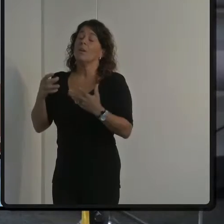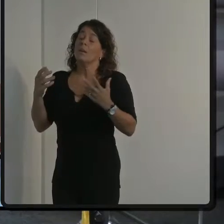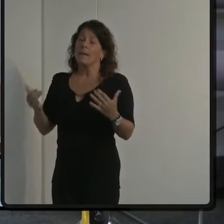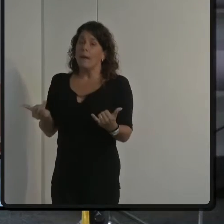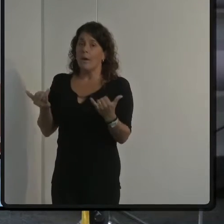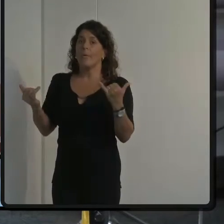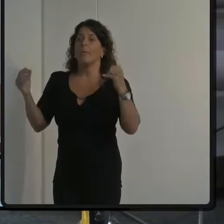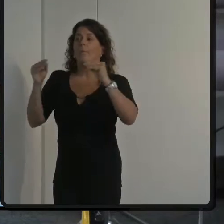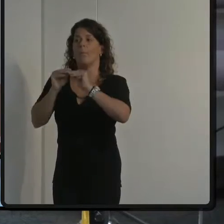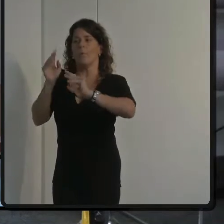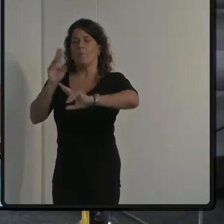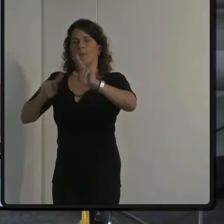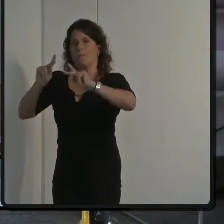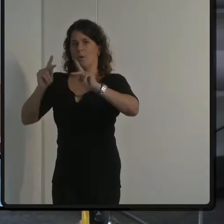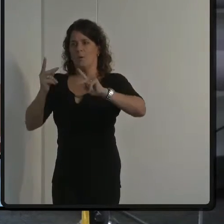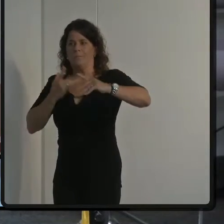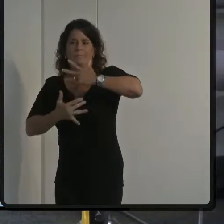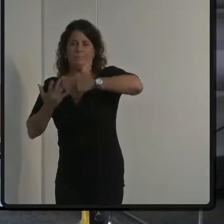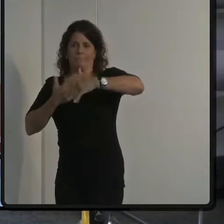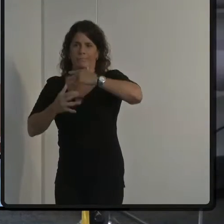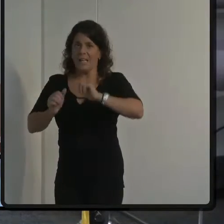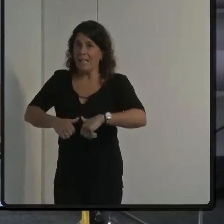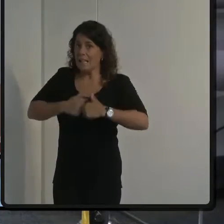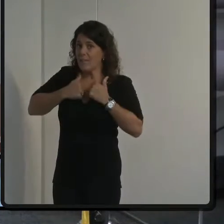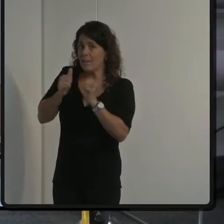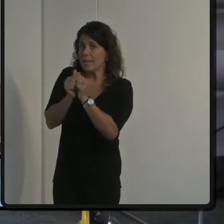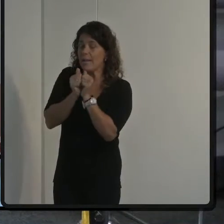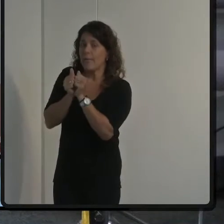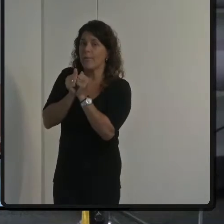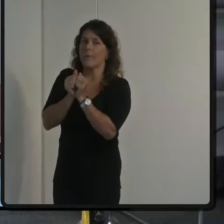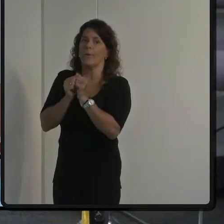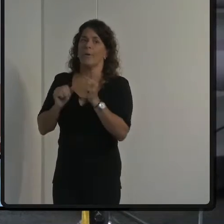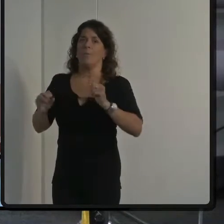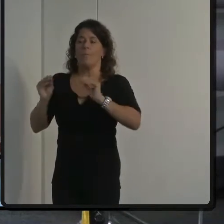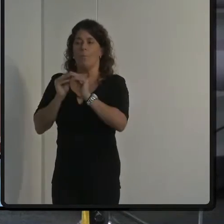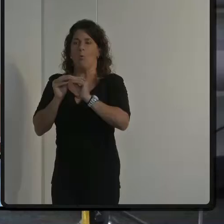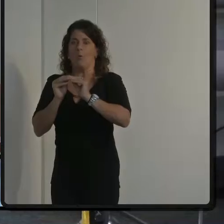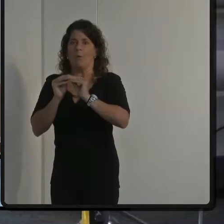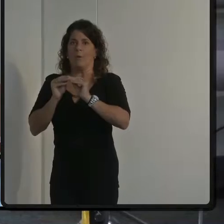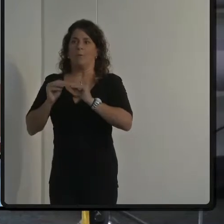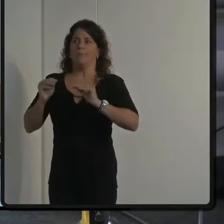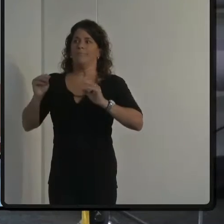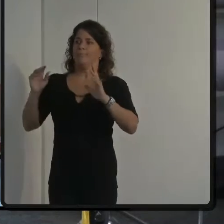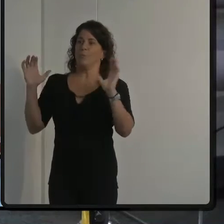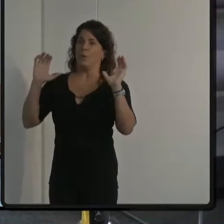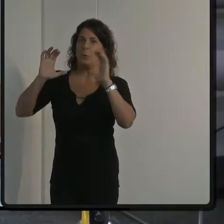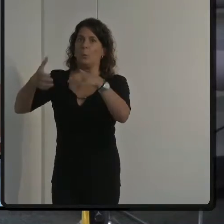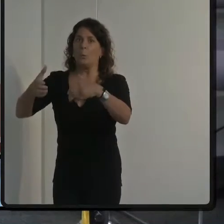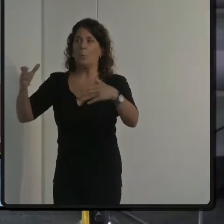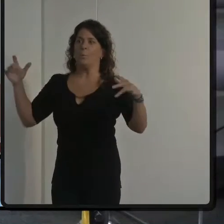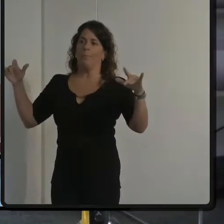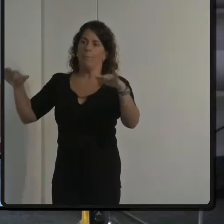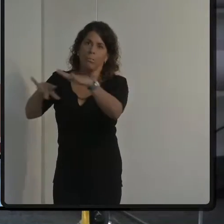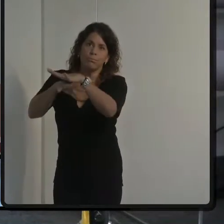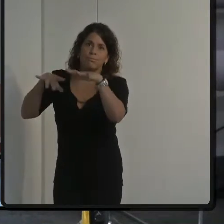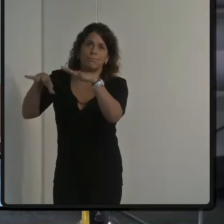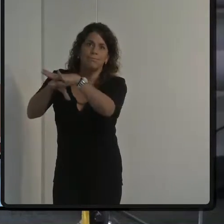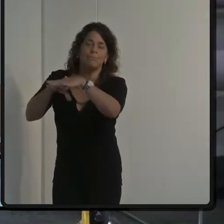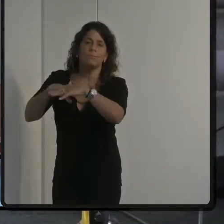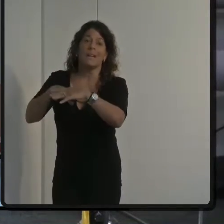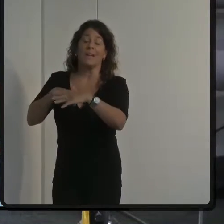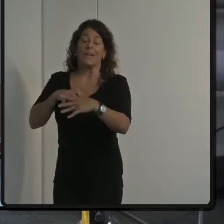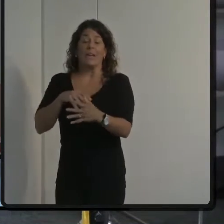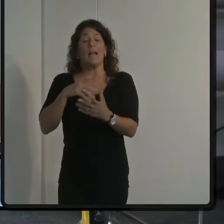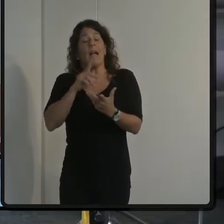situations, and there are more movement, more social gatherings. As a matter of fact,